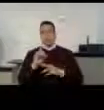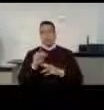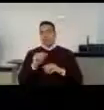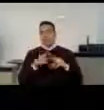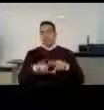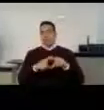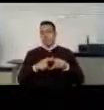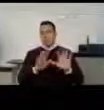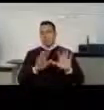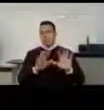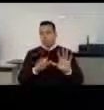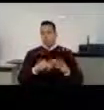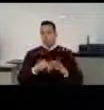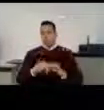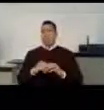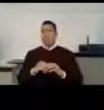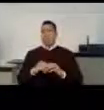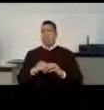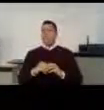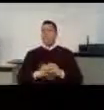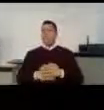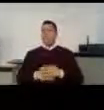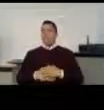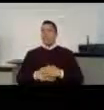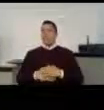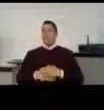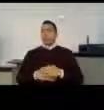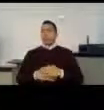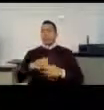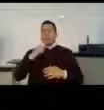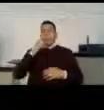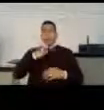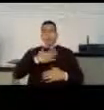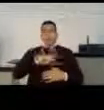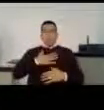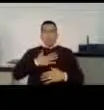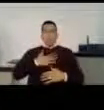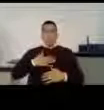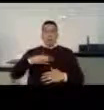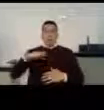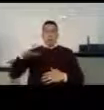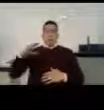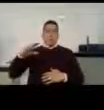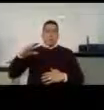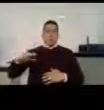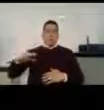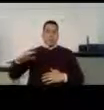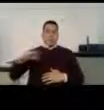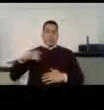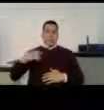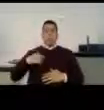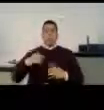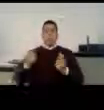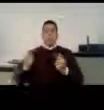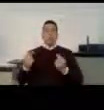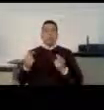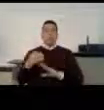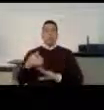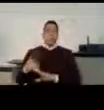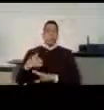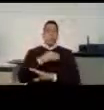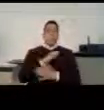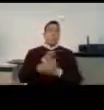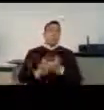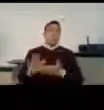think certainly something that I put into place for my own child was making sure that earlier